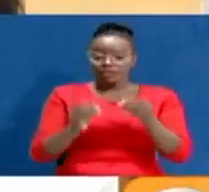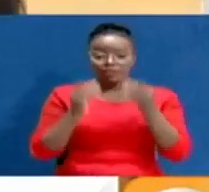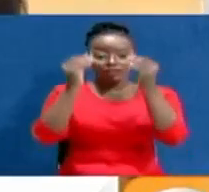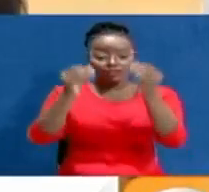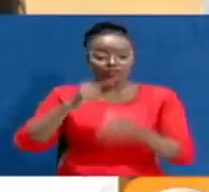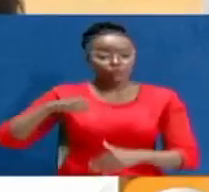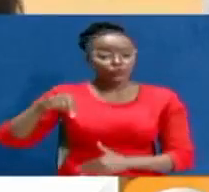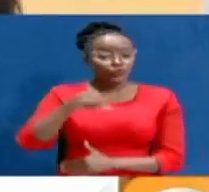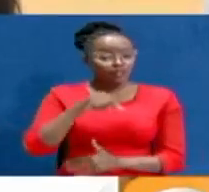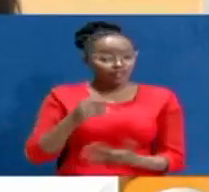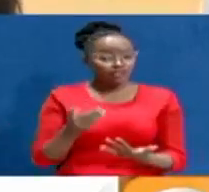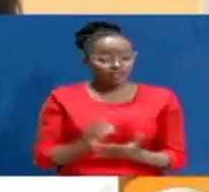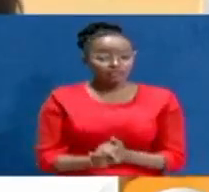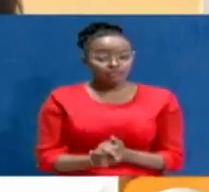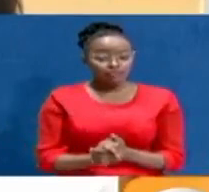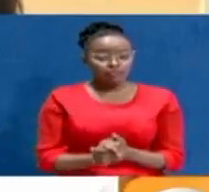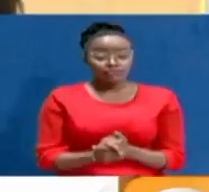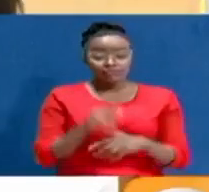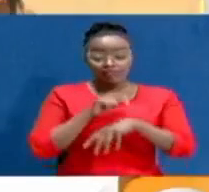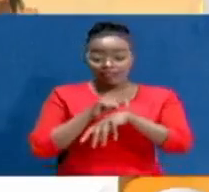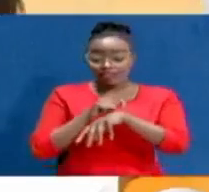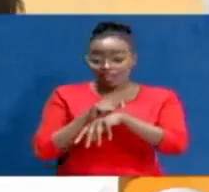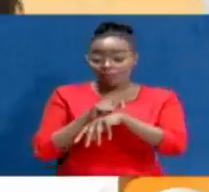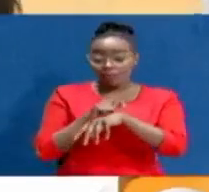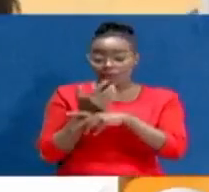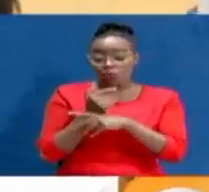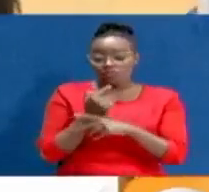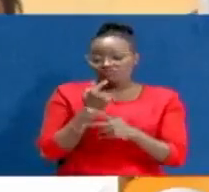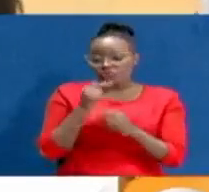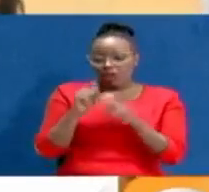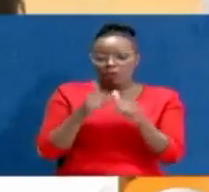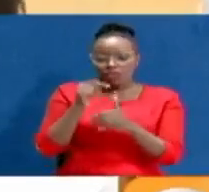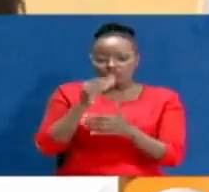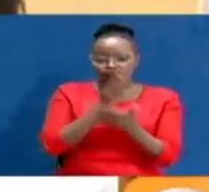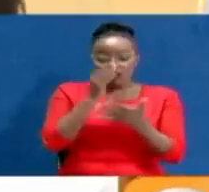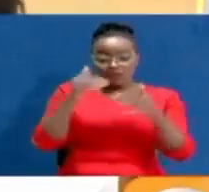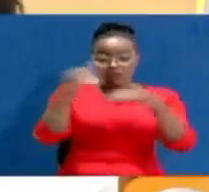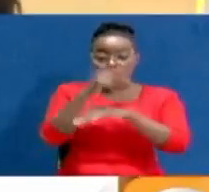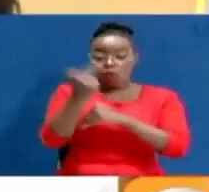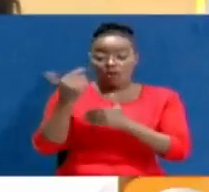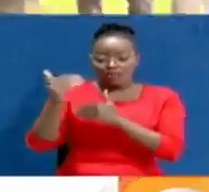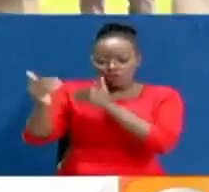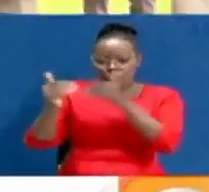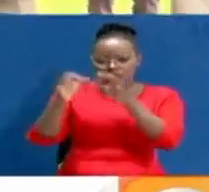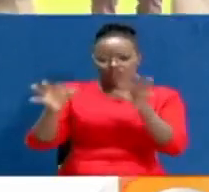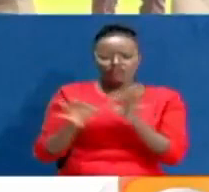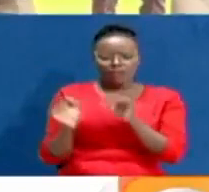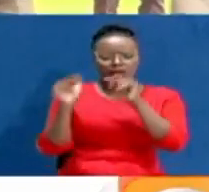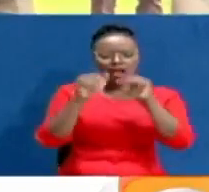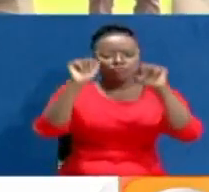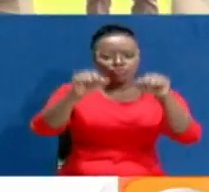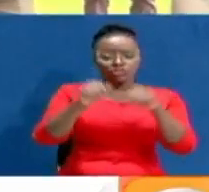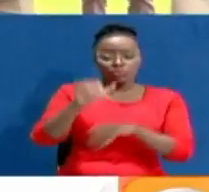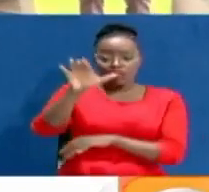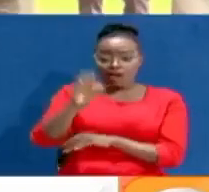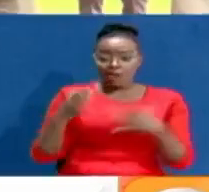us, and that when it comes to the actual burial, only the immediate family should come? Waziri wa afya